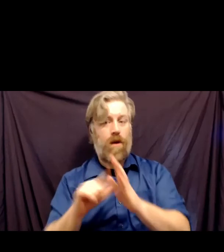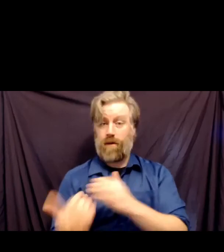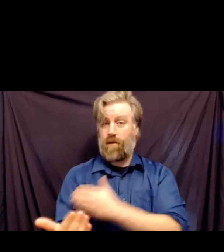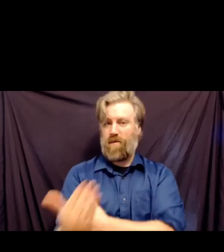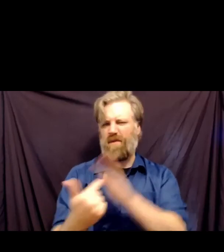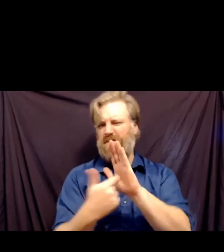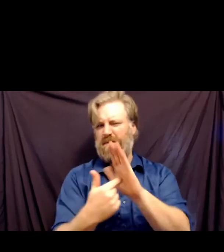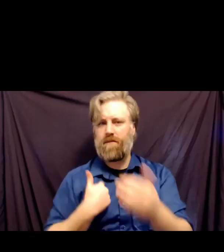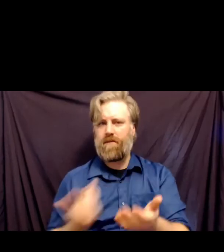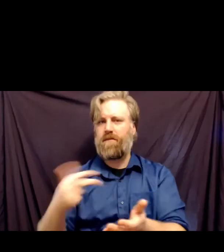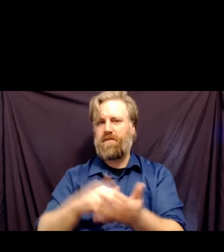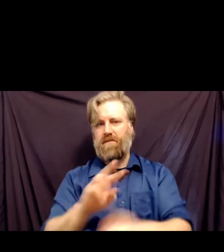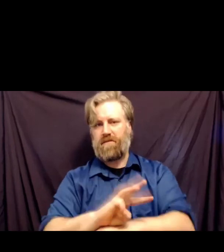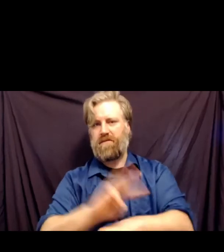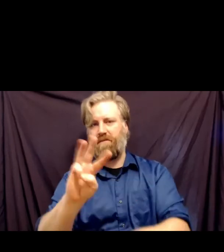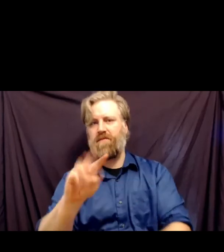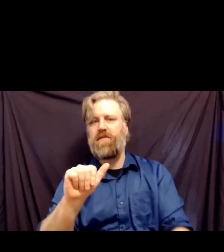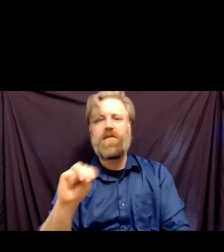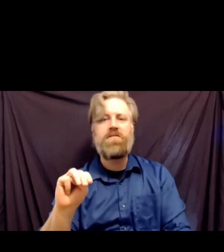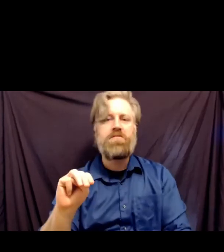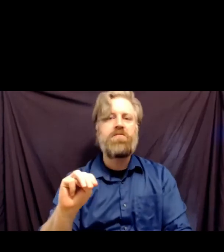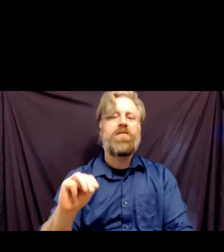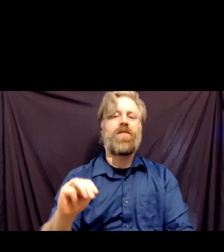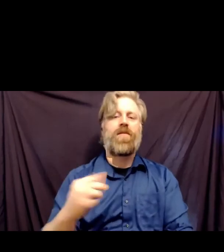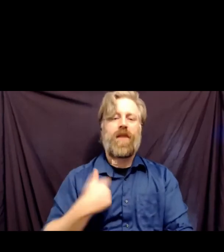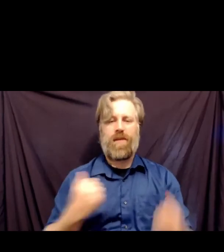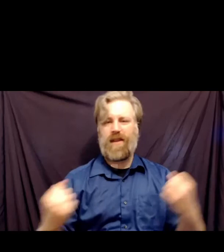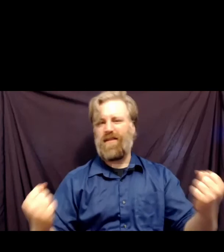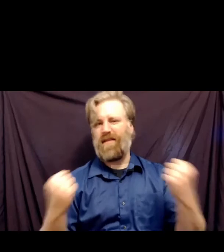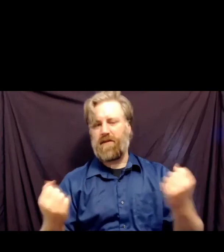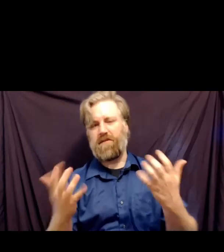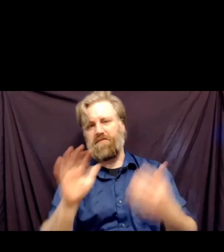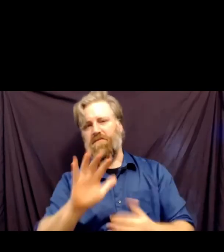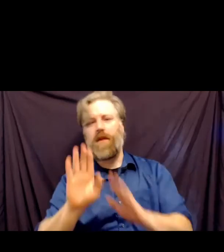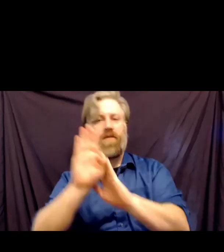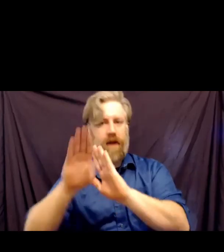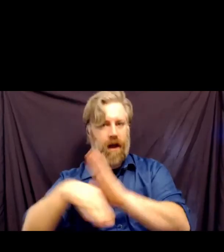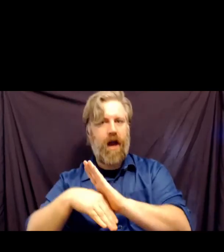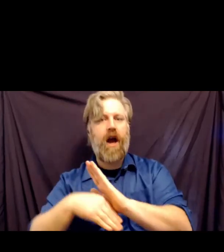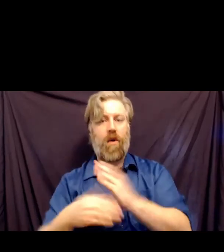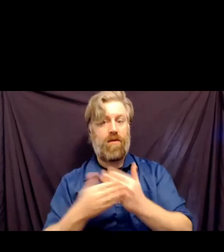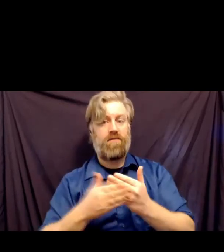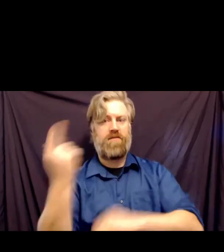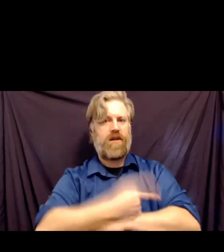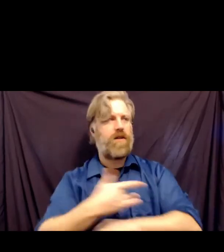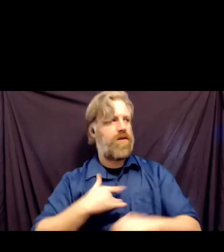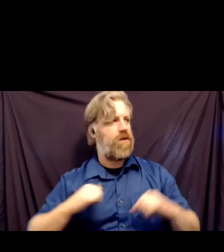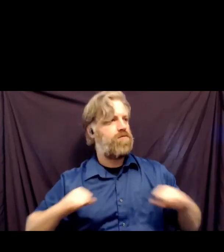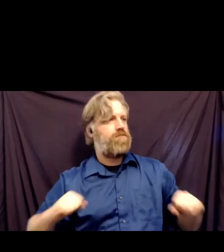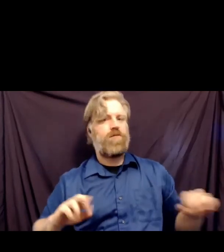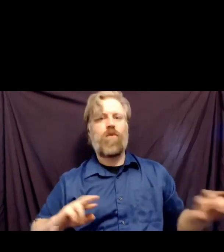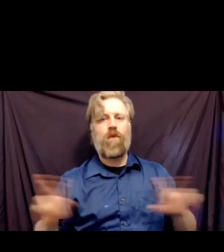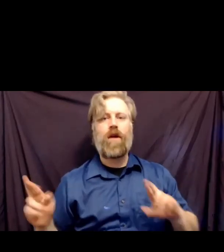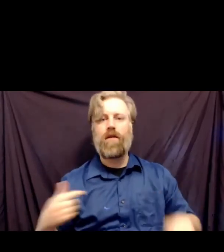up at 6 o'clock and I did a half hour of exercises, and then I'm ready to go for the day. And each day